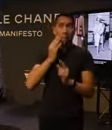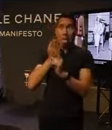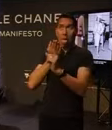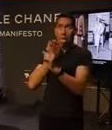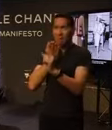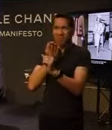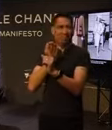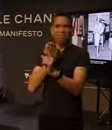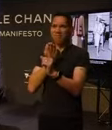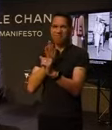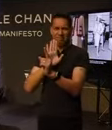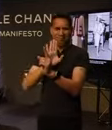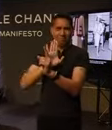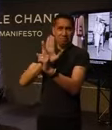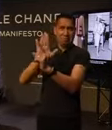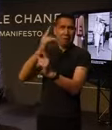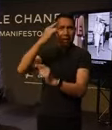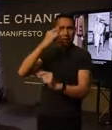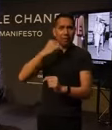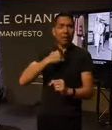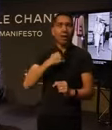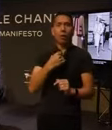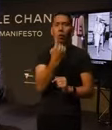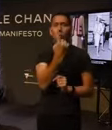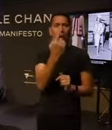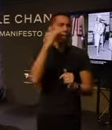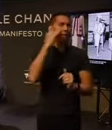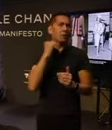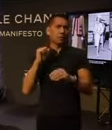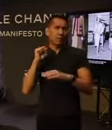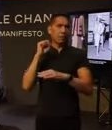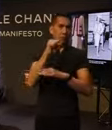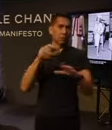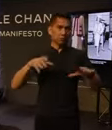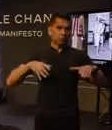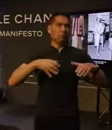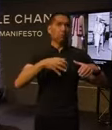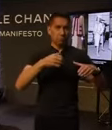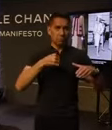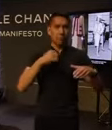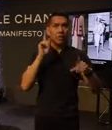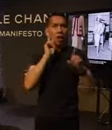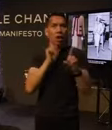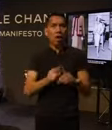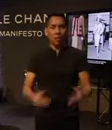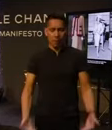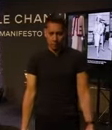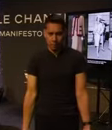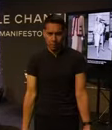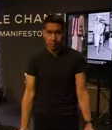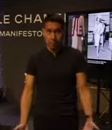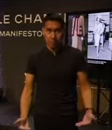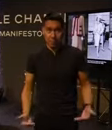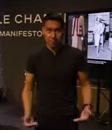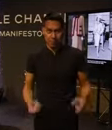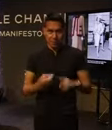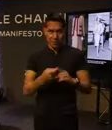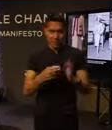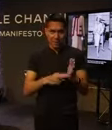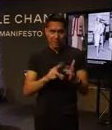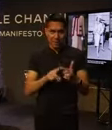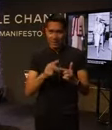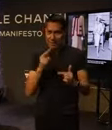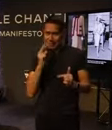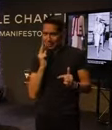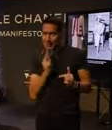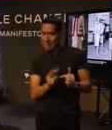style. And, you know, I think one of the feminist movements, you know, the little above the knee group, were very